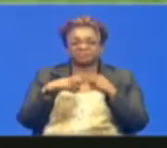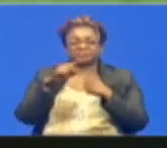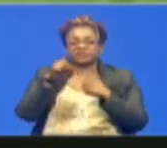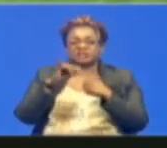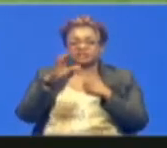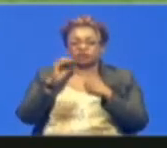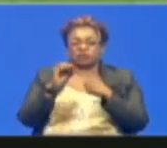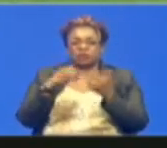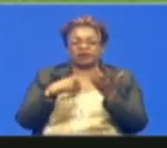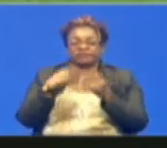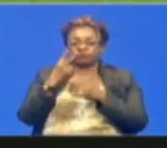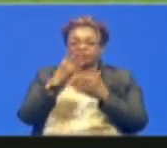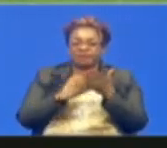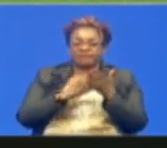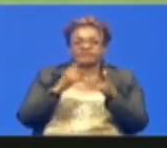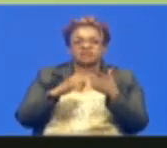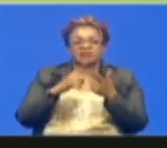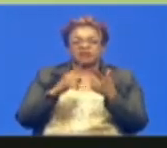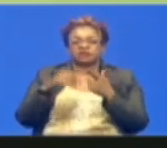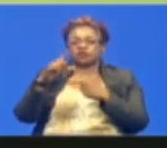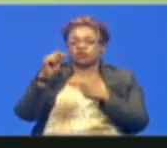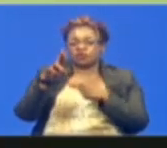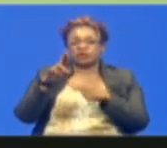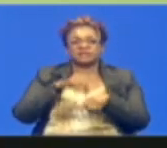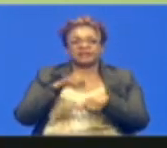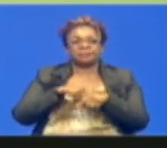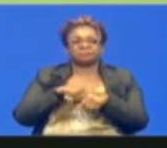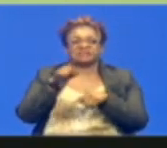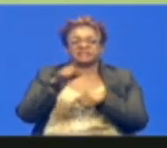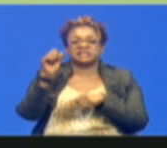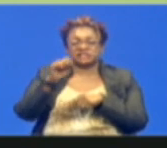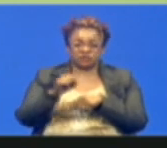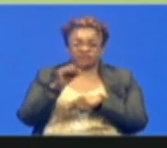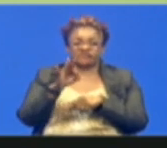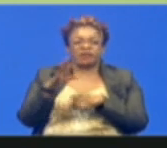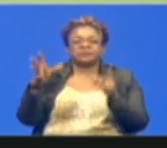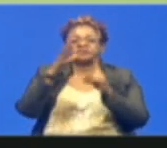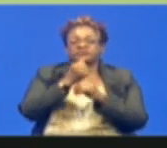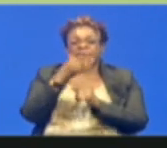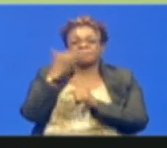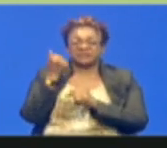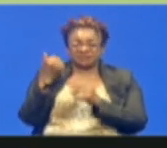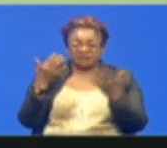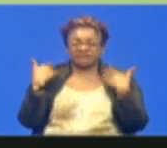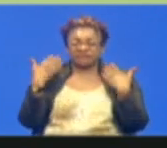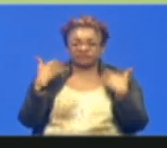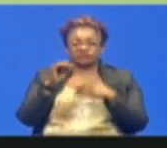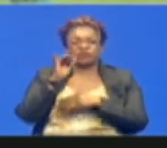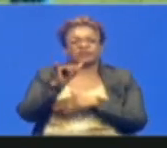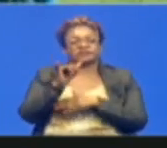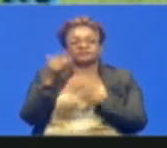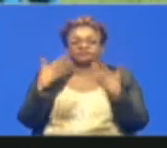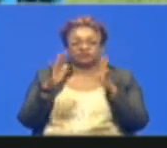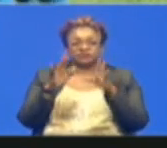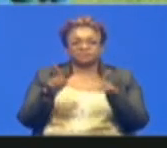his 2.5-year stay at Kogalo after a historic season that saw them achieve their best ever CAF Confederation Cup finish, as